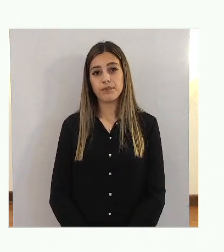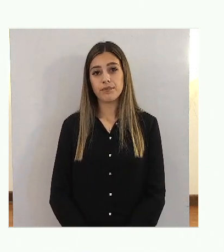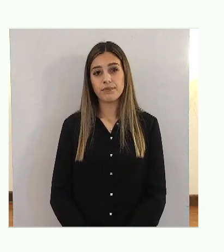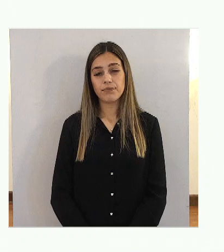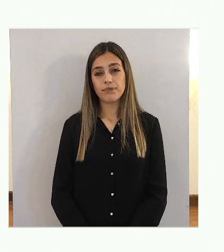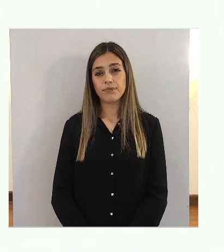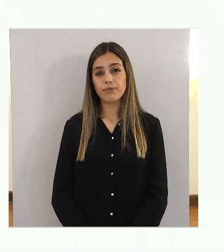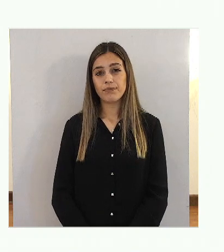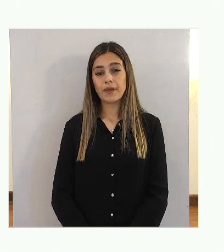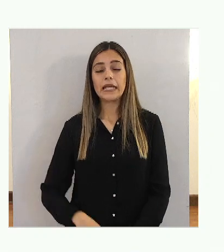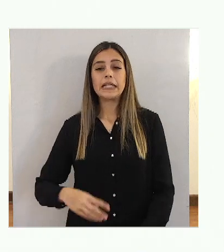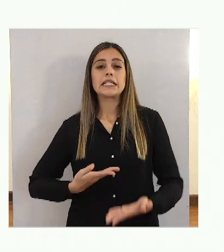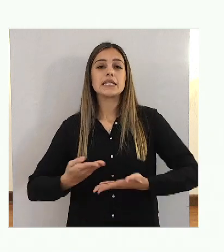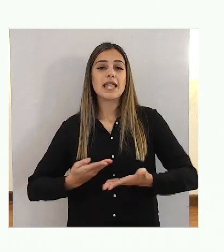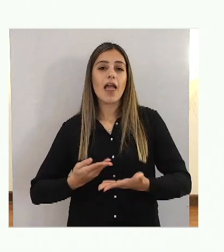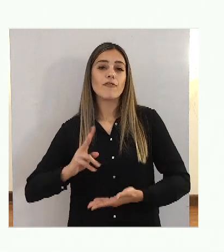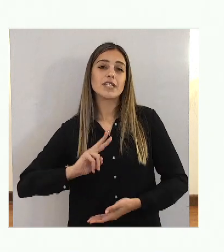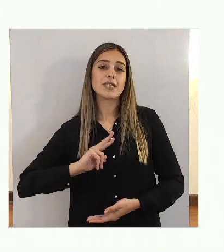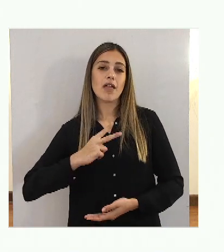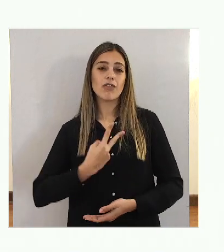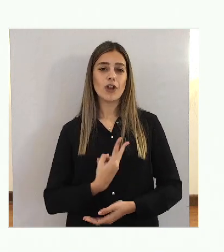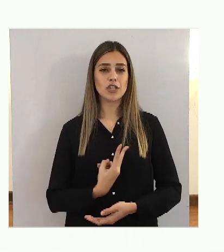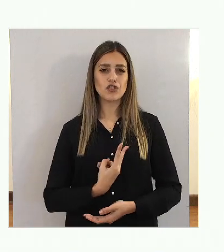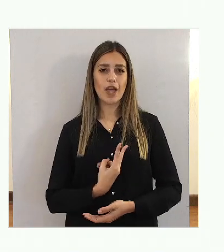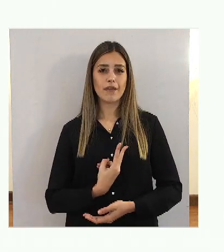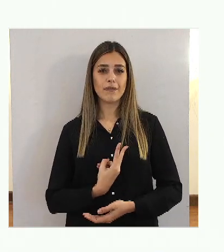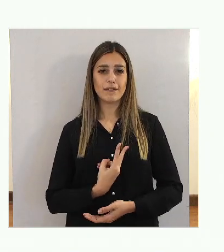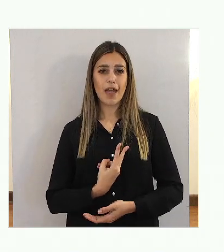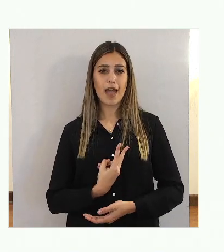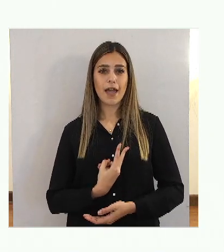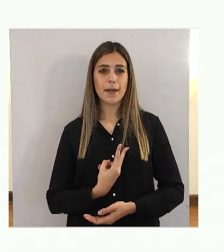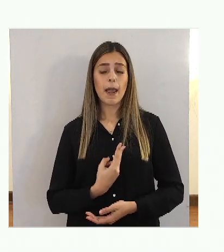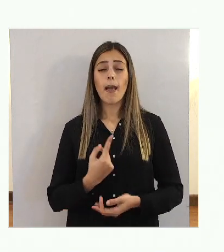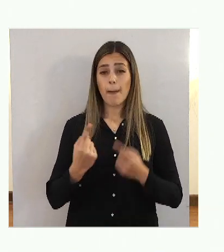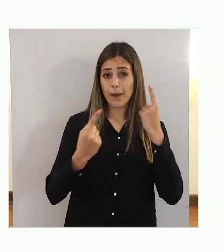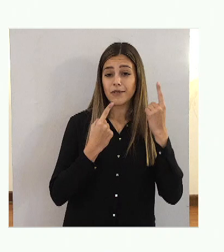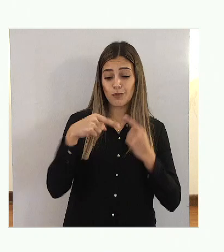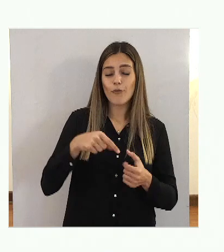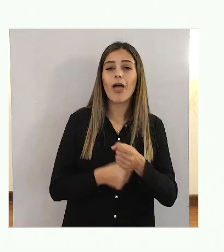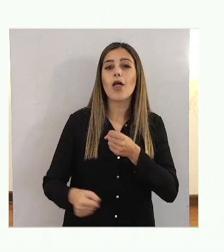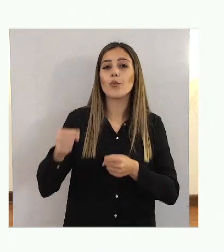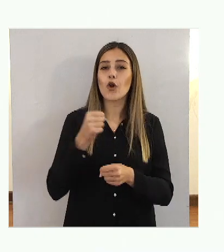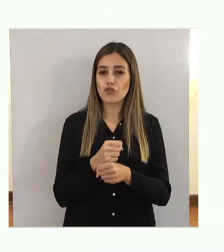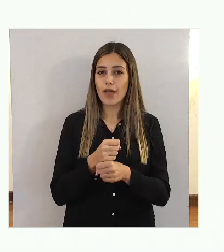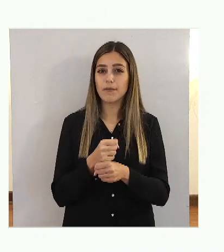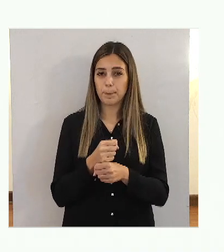The transgender services were also very important beneficiaries of this project. We have a new website